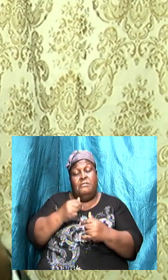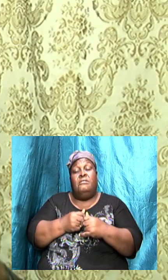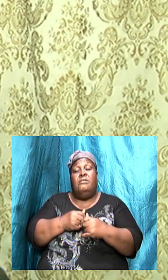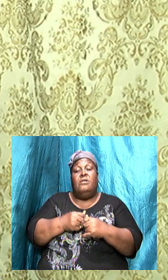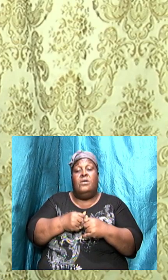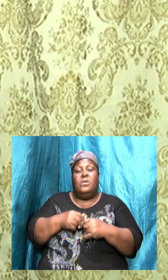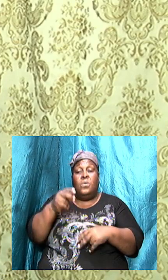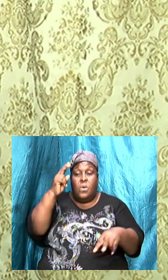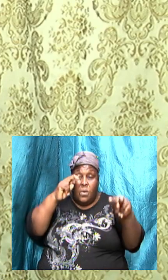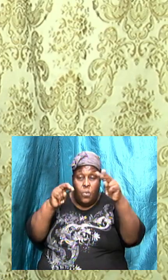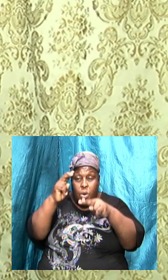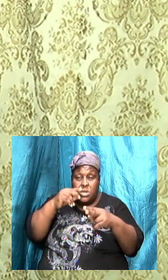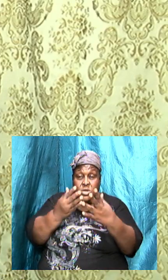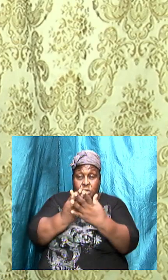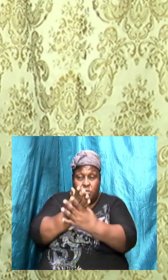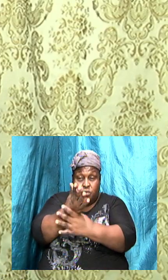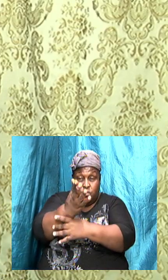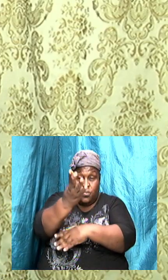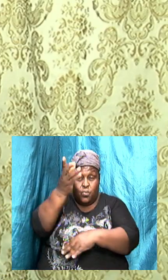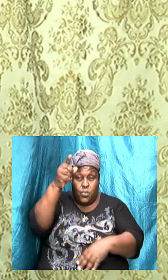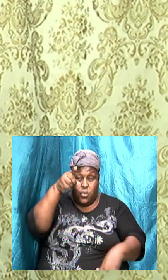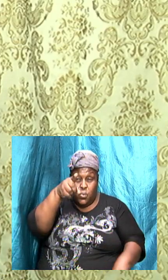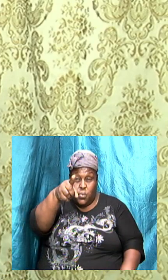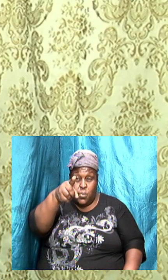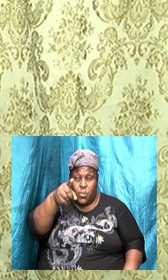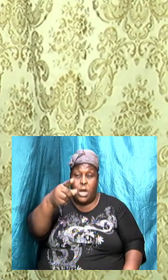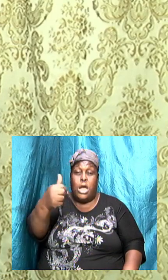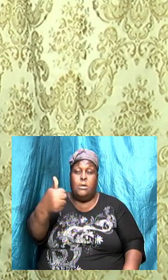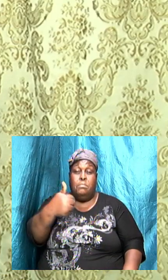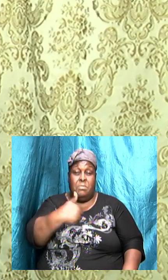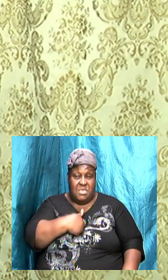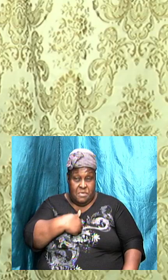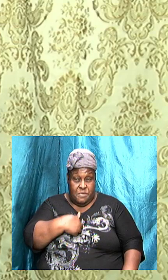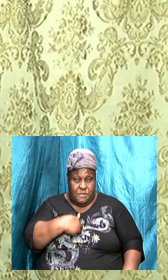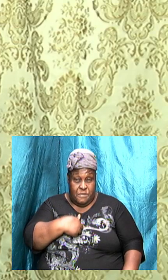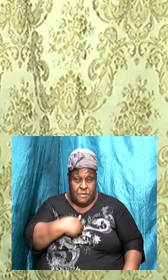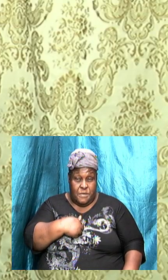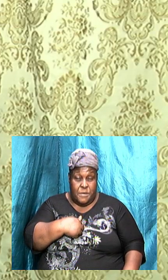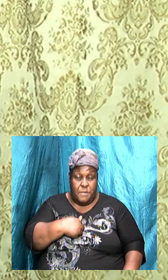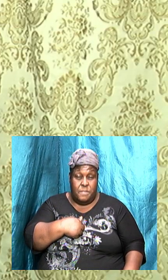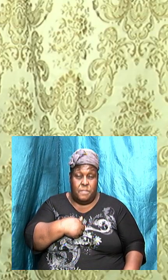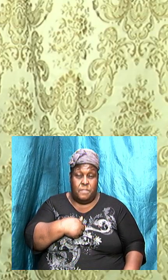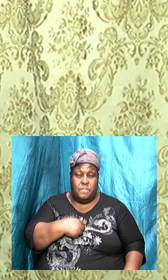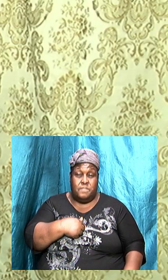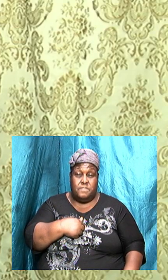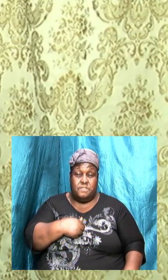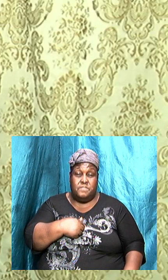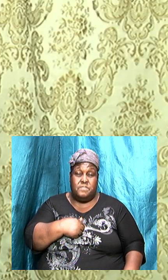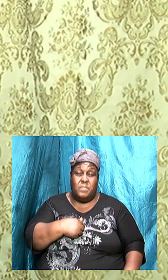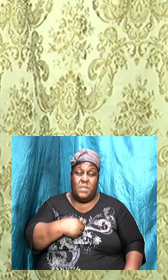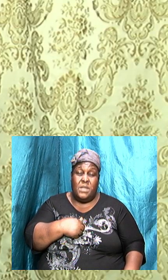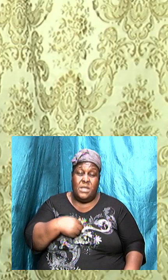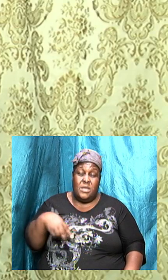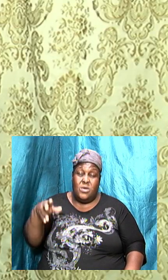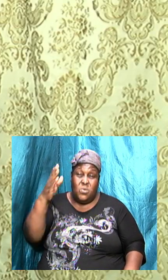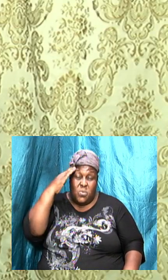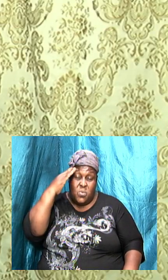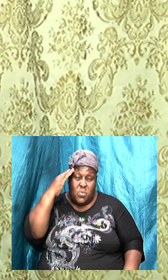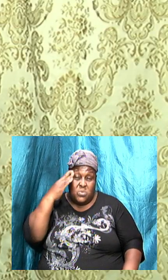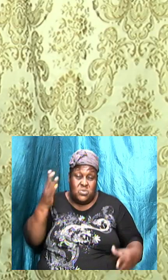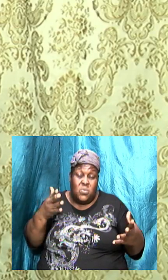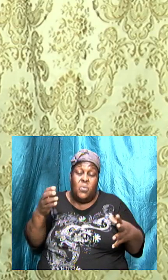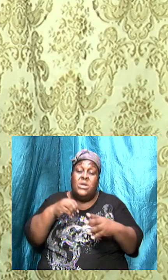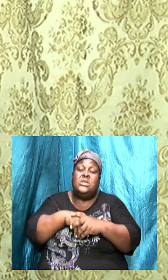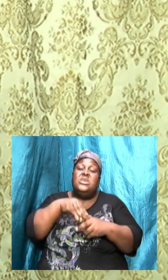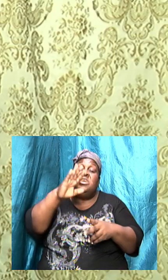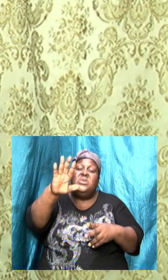right now is watching what you're doing right now. Is looking at what is in your heart right now. What